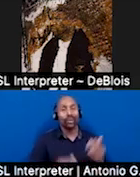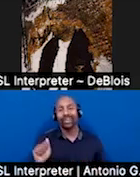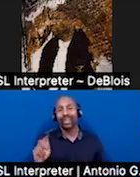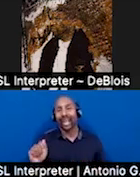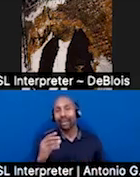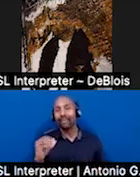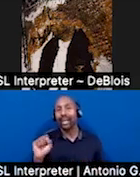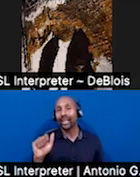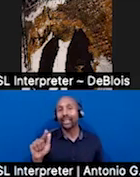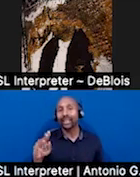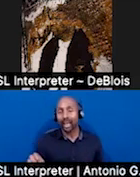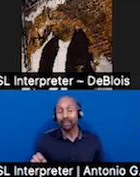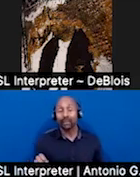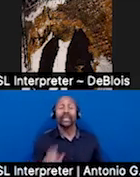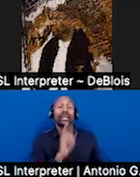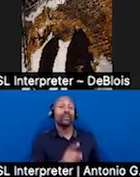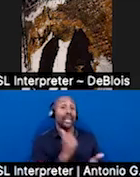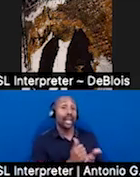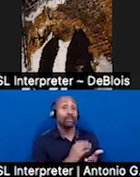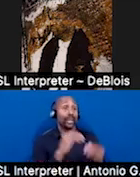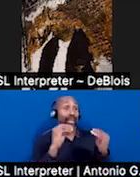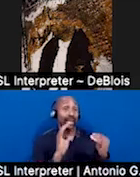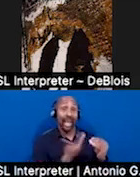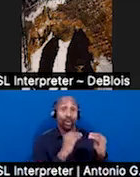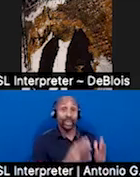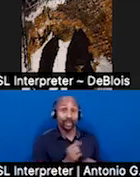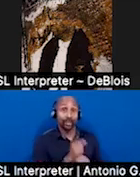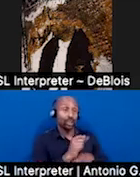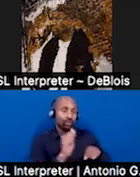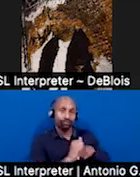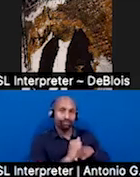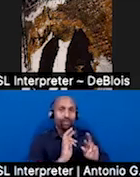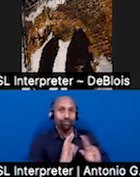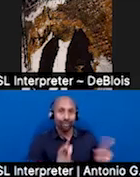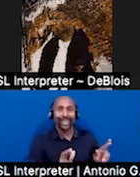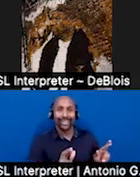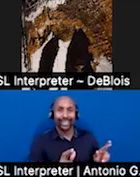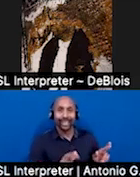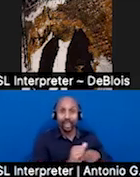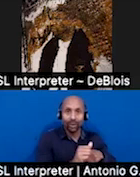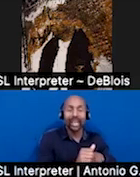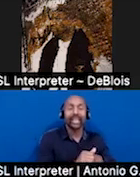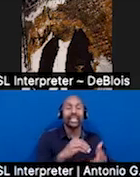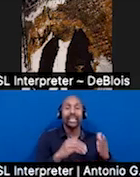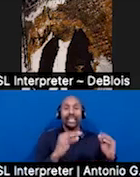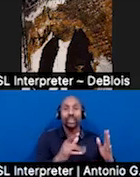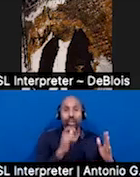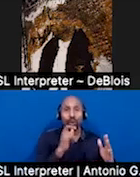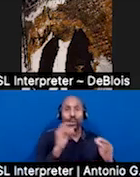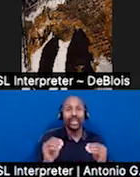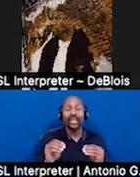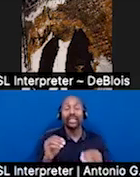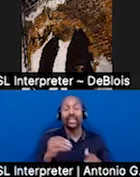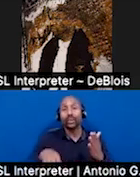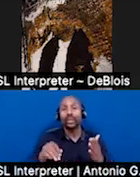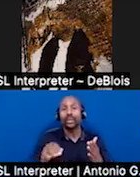our teachers be prepared, especially those specially trained teachers of the deaf, teachers of students with visual